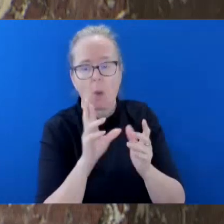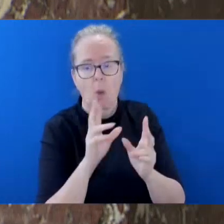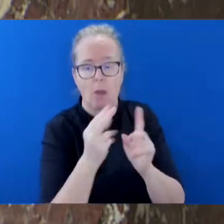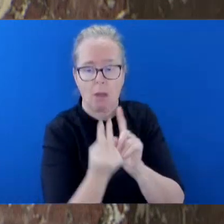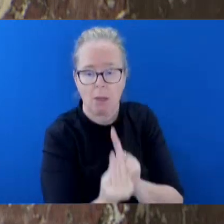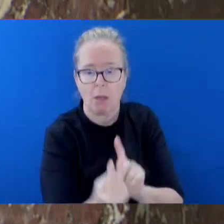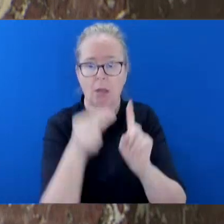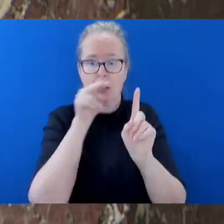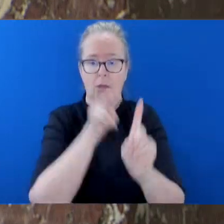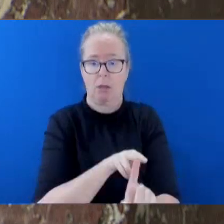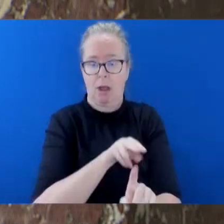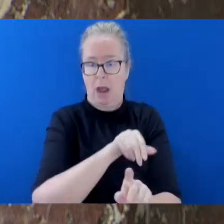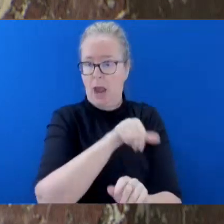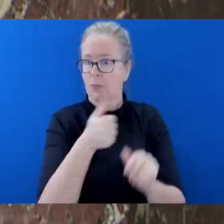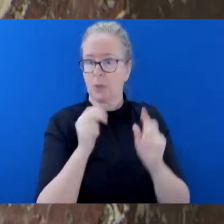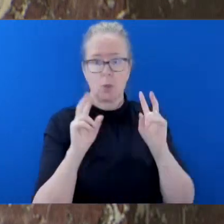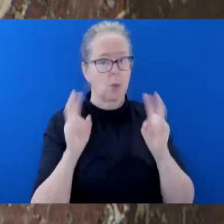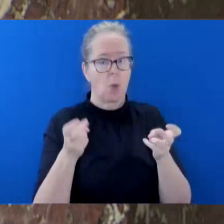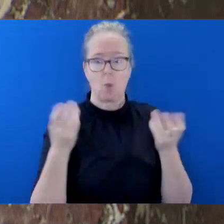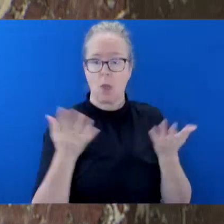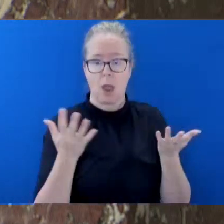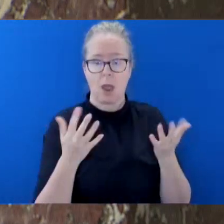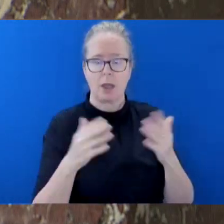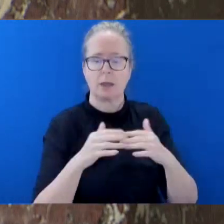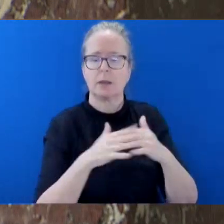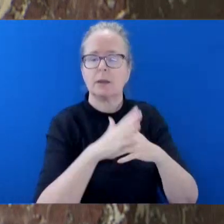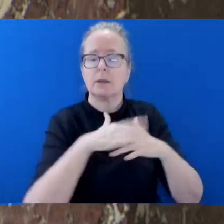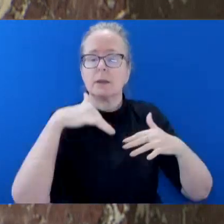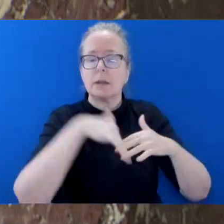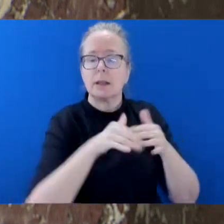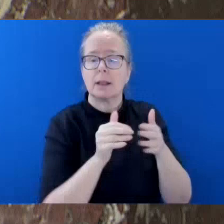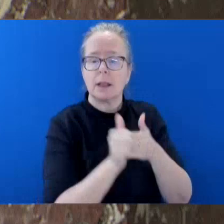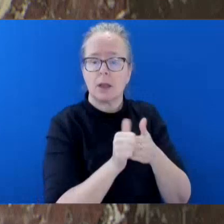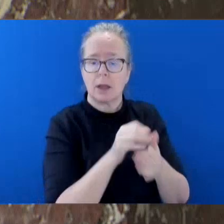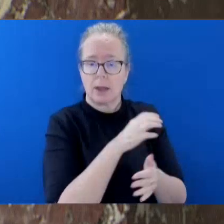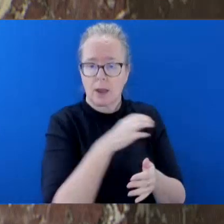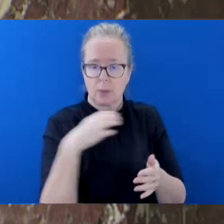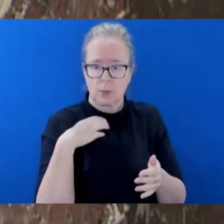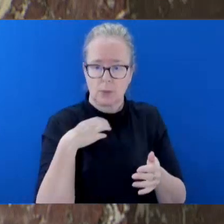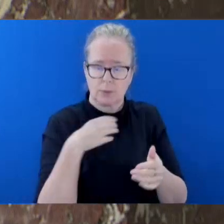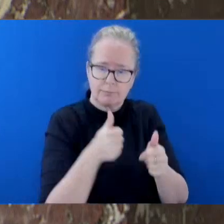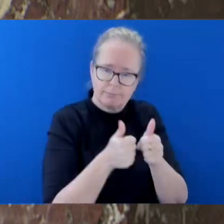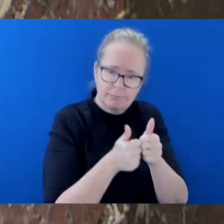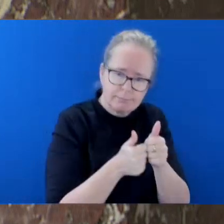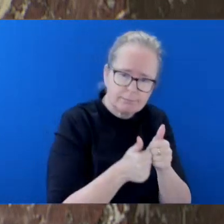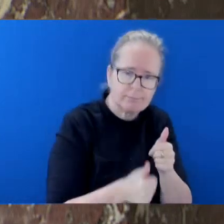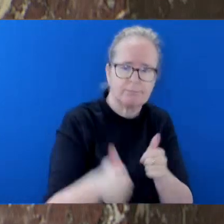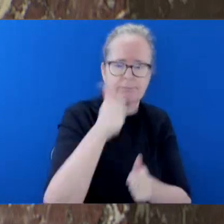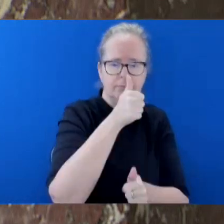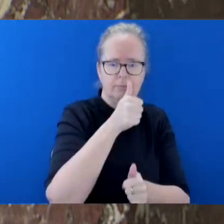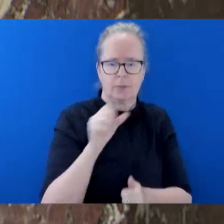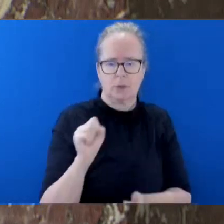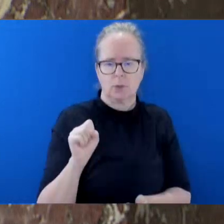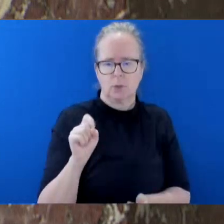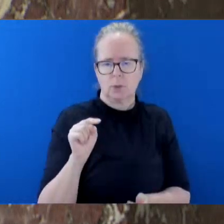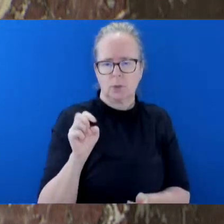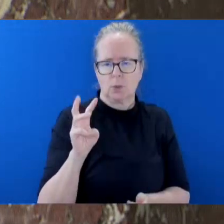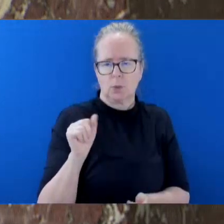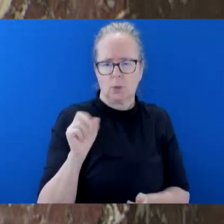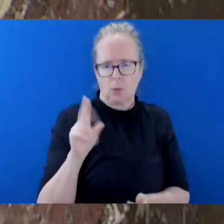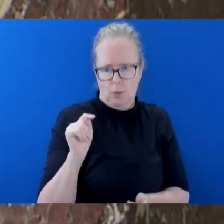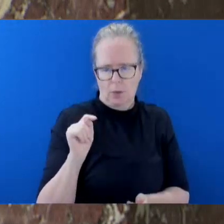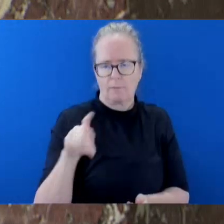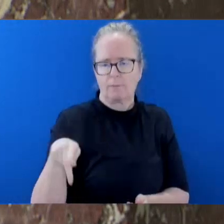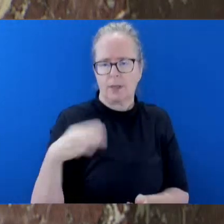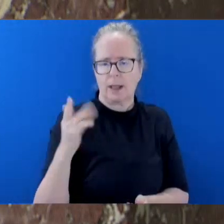the First Nations Leadership Council, Grand Chief Stuart Phillip. We're absolutely disgusted that the opposition leaders of the BC United and